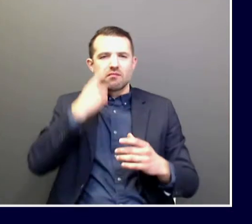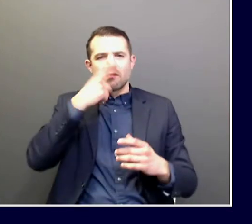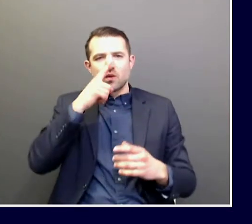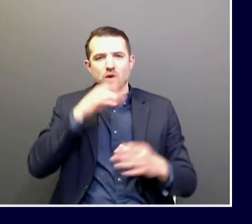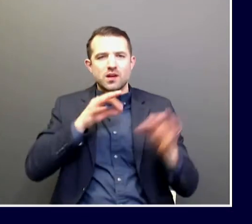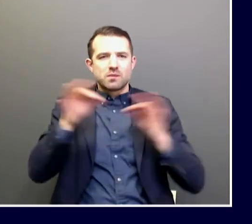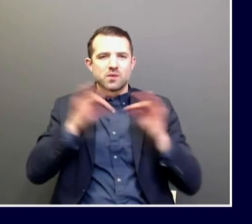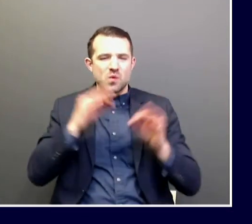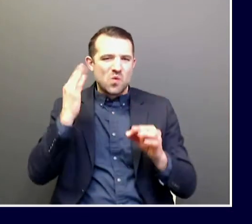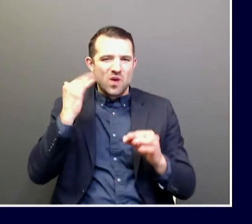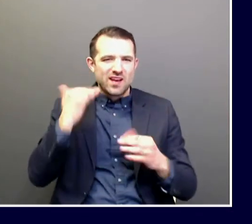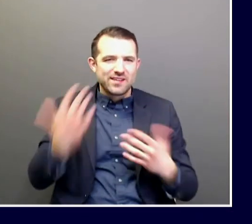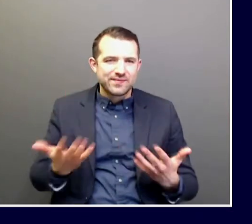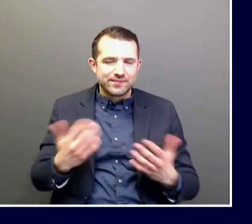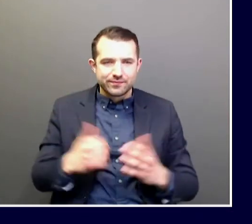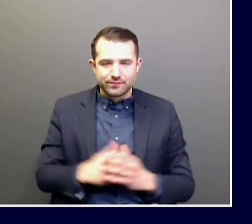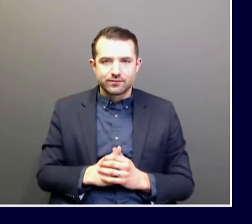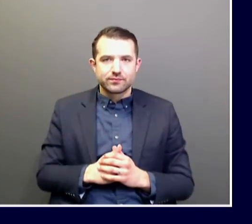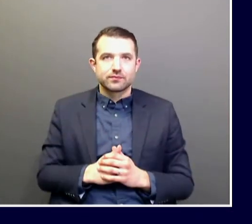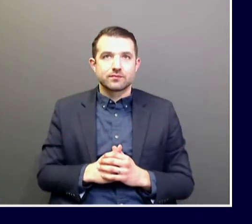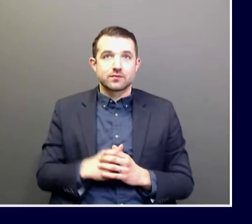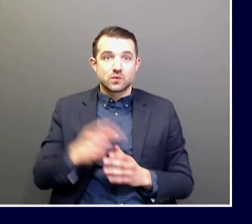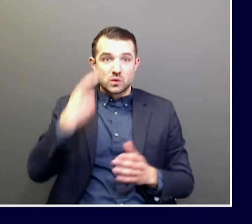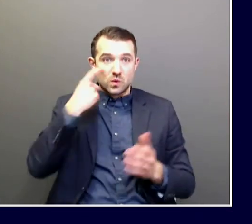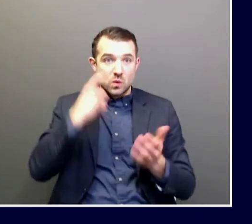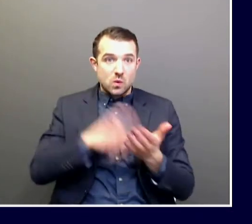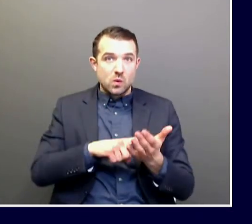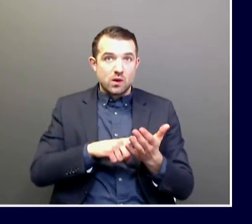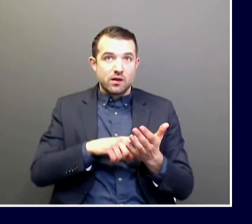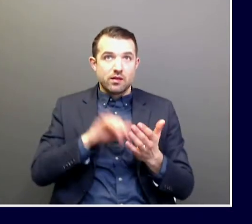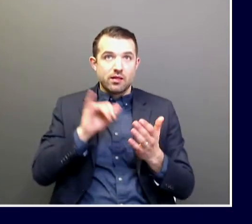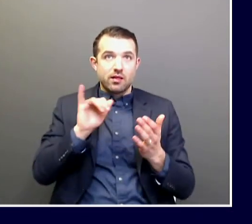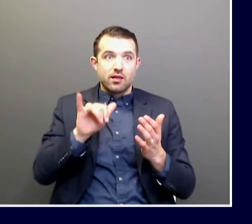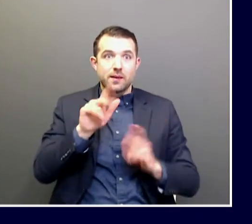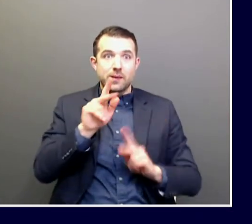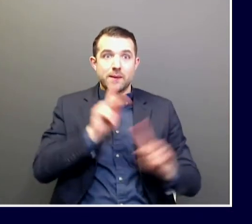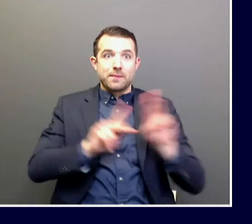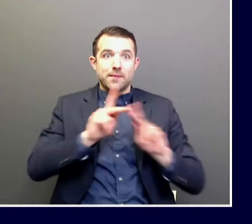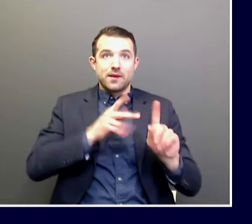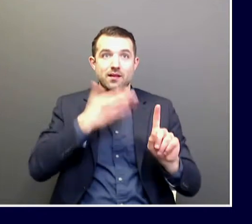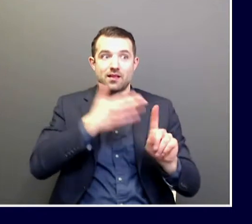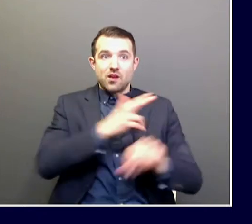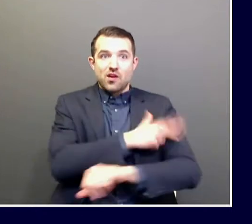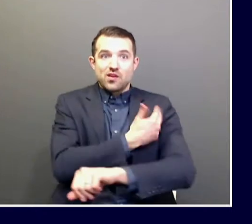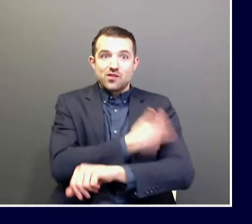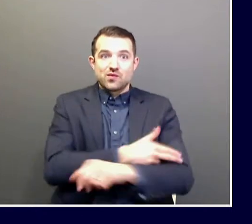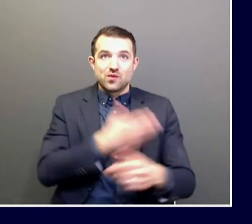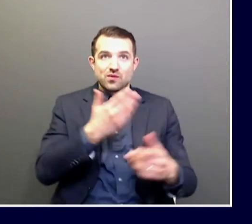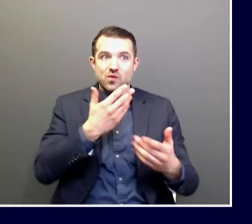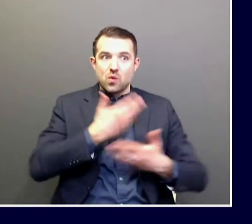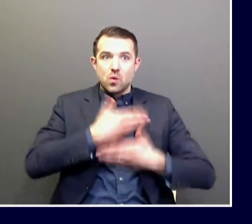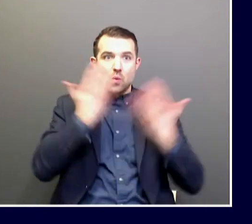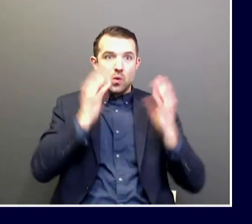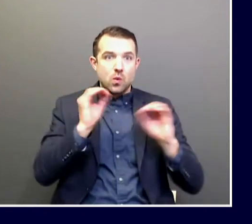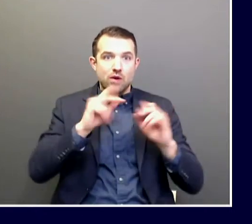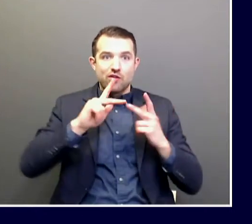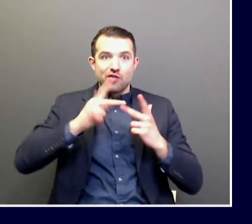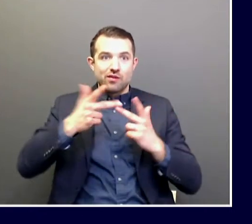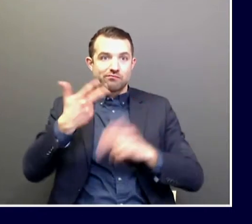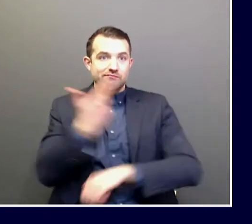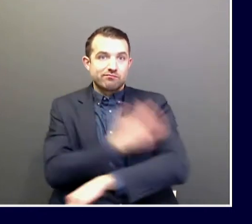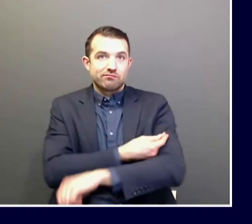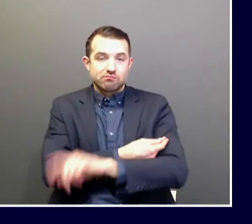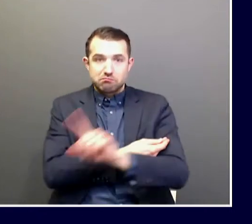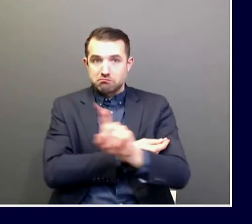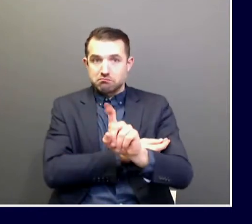if you're seeing the hospitalizations of people now, are these people who have not gotten their booster? The people who are vaccinated but still ending up in the